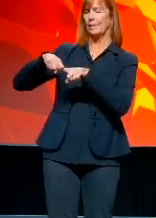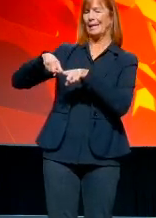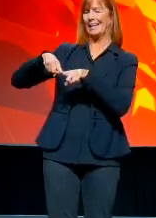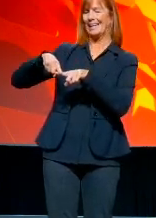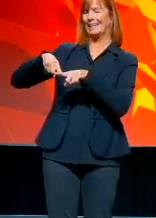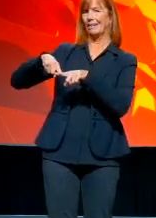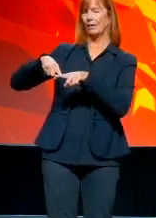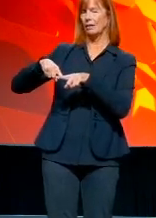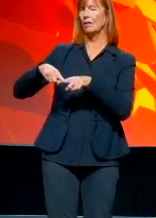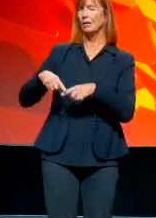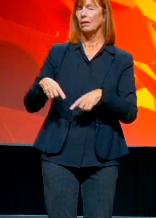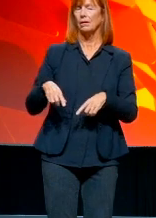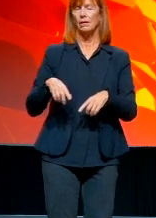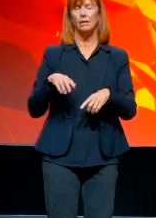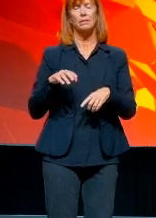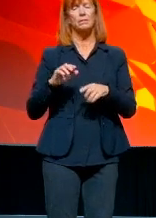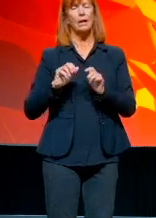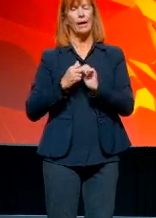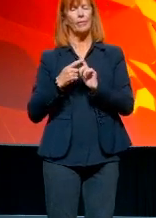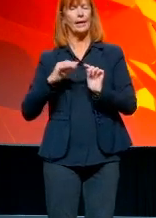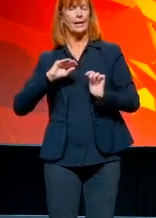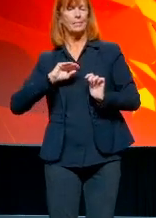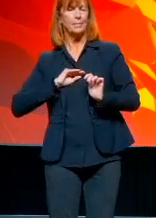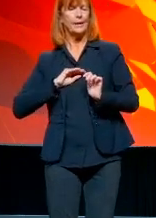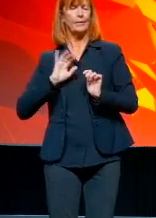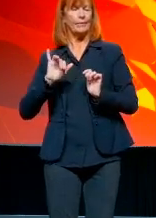level of reason you need to fulfill the goal.